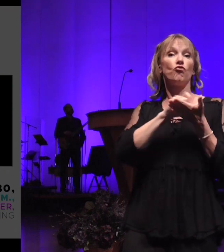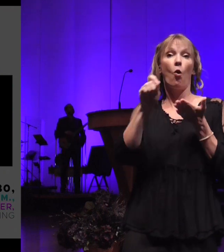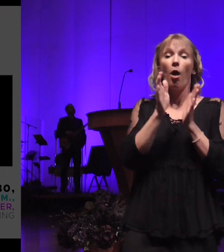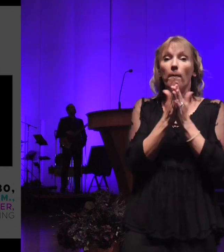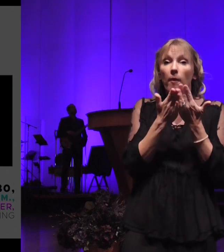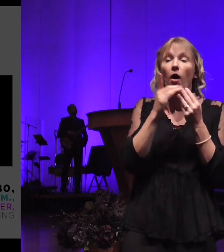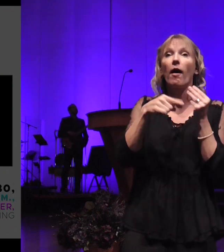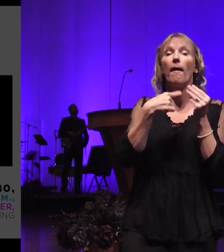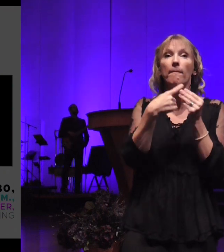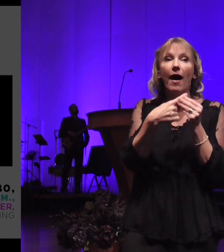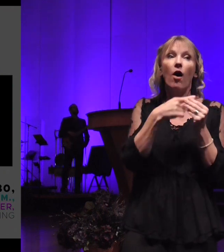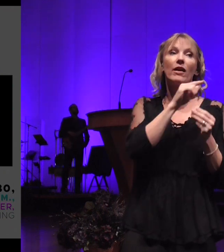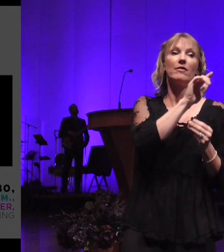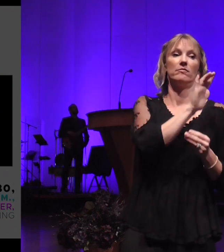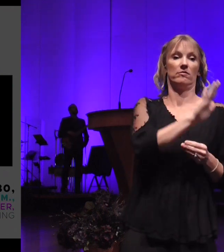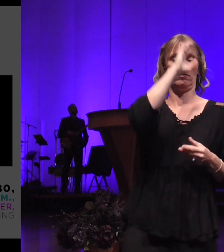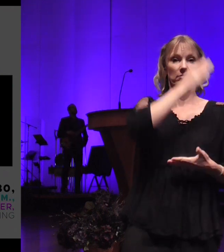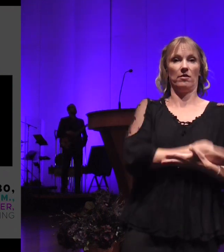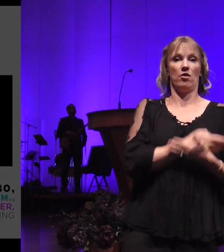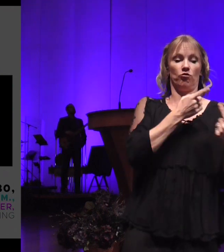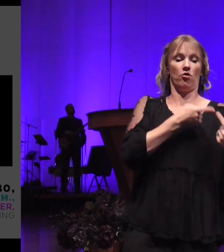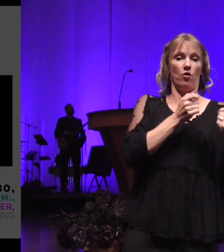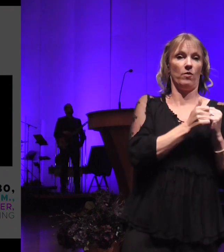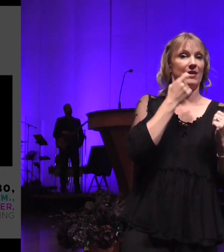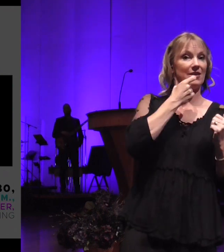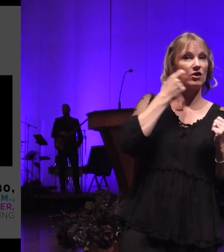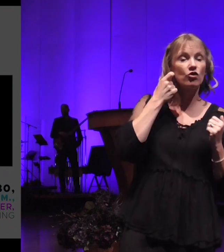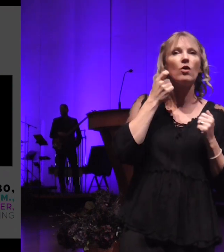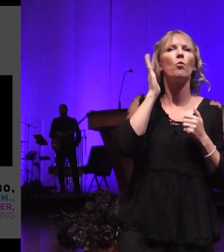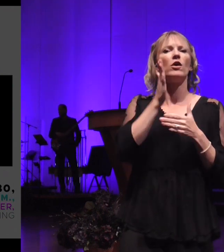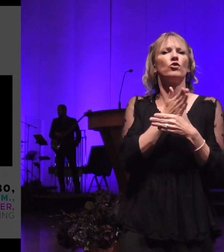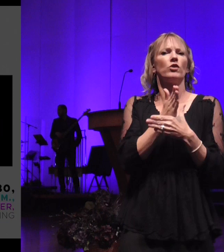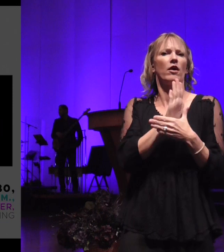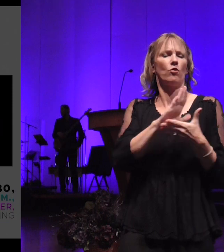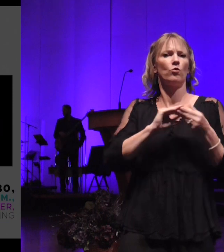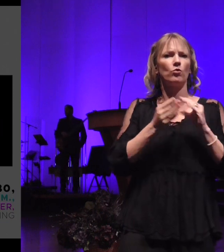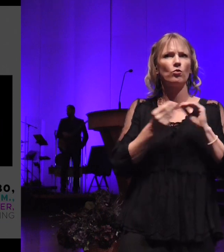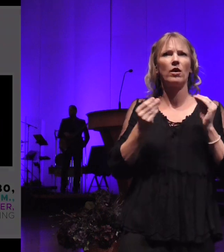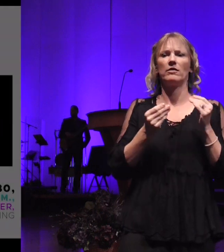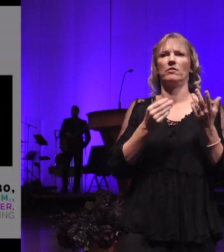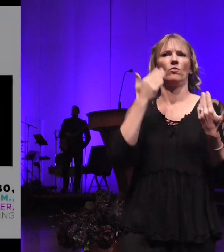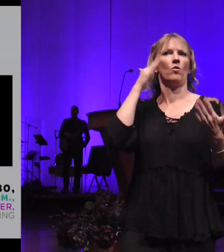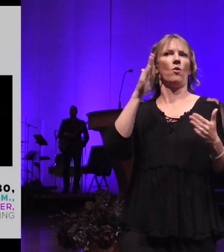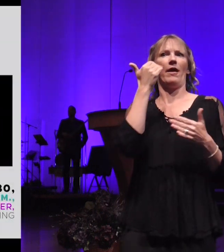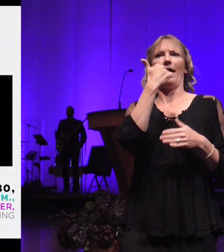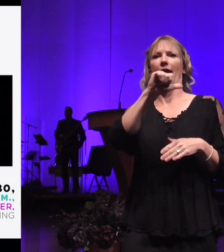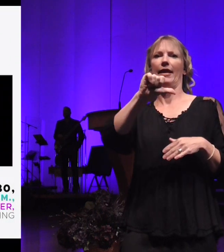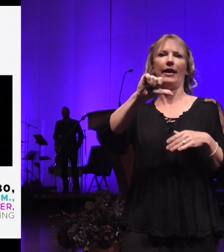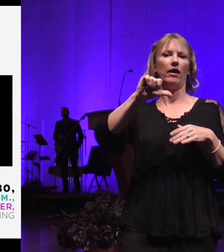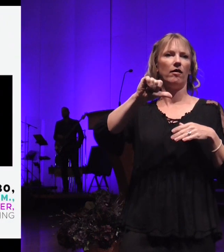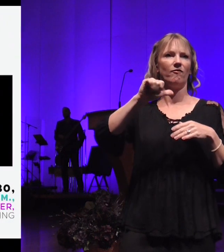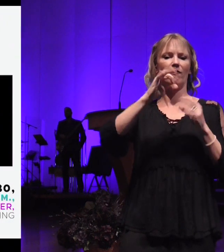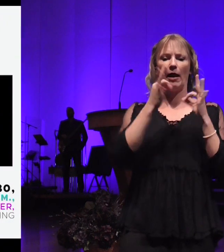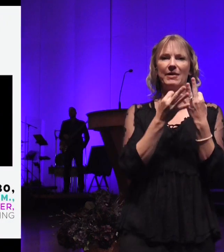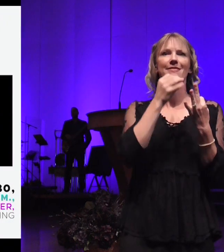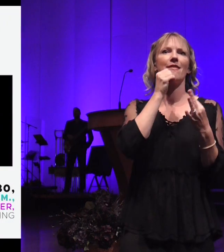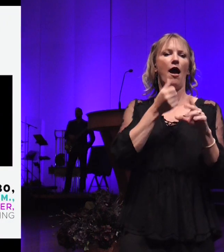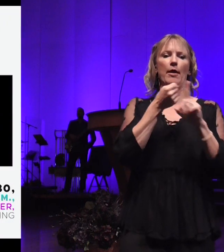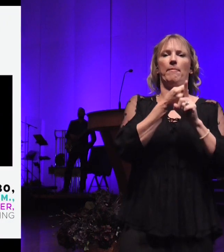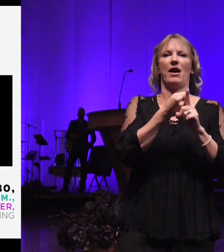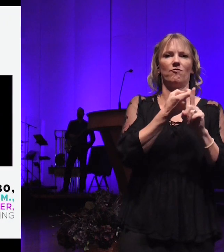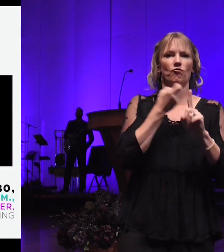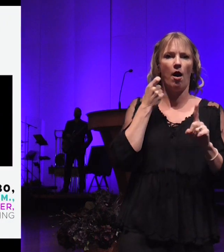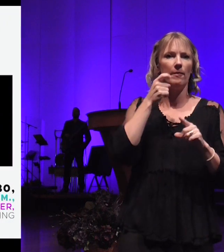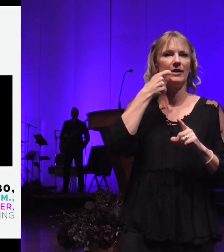and parenting through it, and they're going to share us our stories. I don't know of a single family that hasn't been touched by addiction, and because of a kind donation we